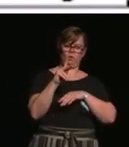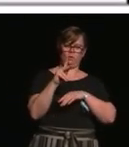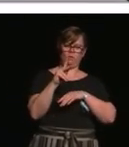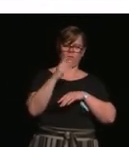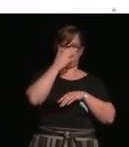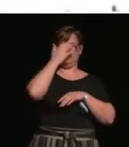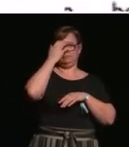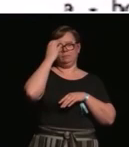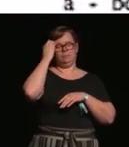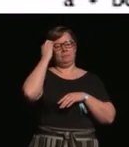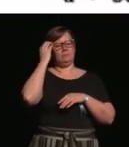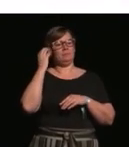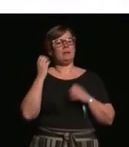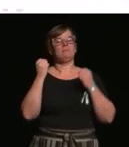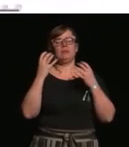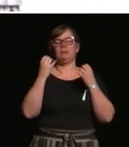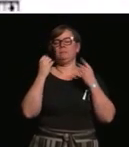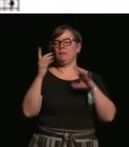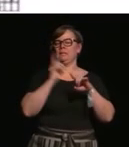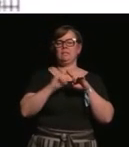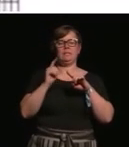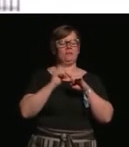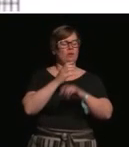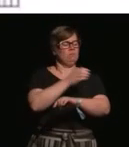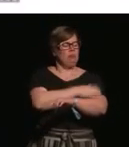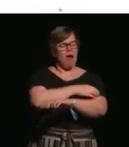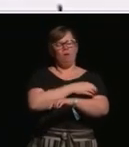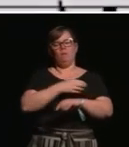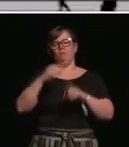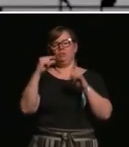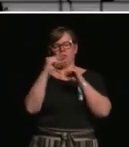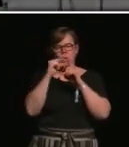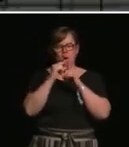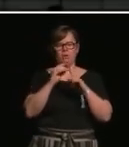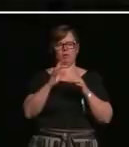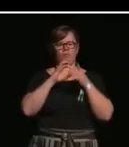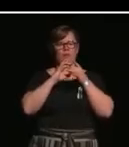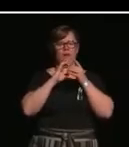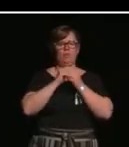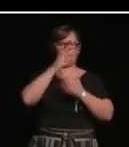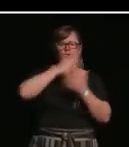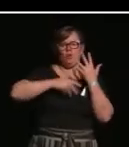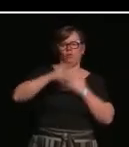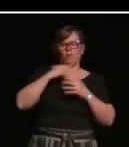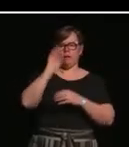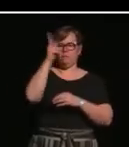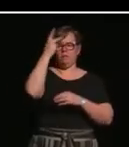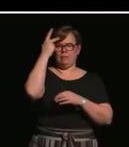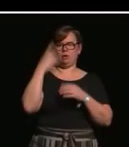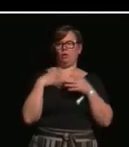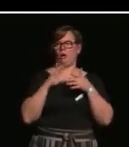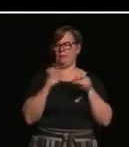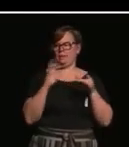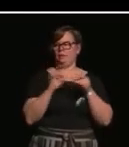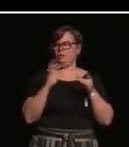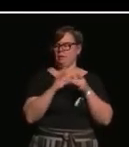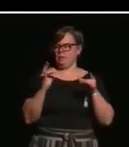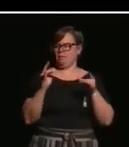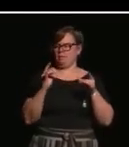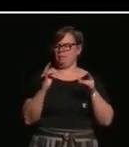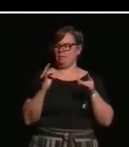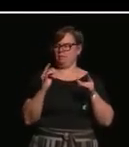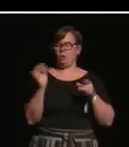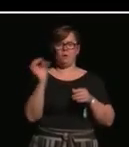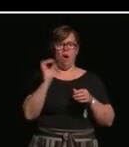but tasteful instrumentation underneath powerful lyrics of social and political commentary. Ian began exploring new vistas